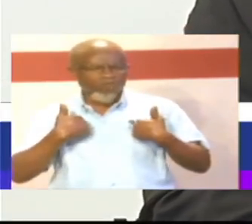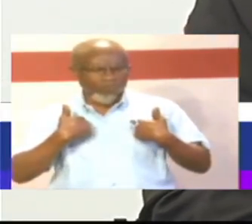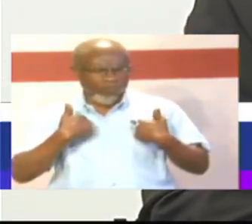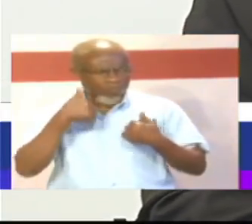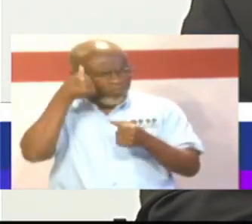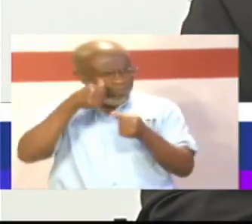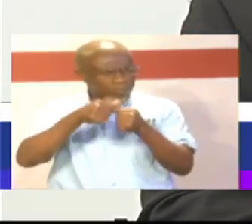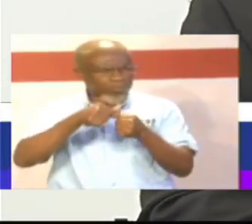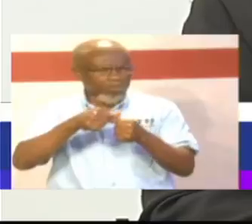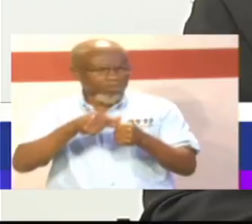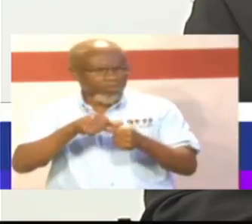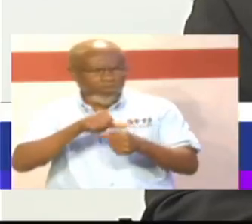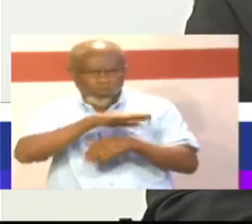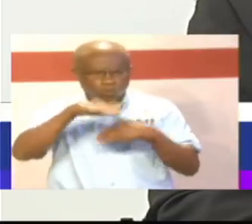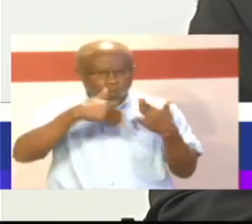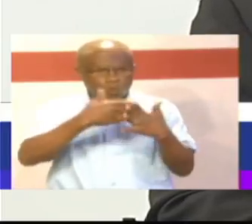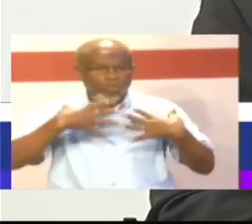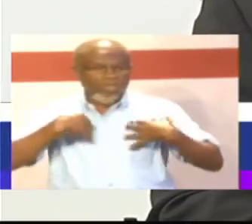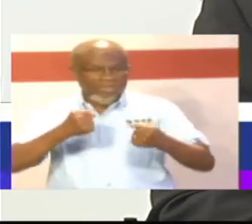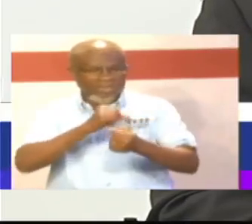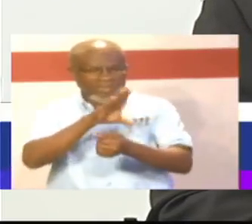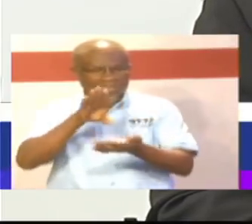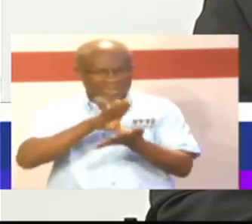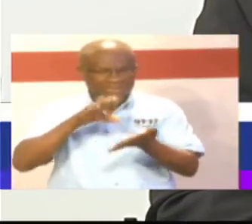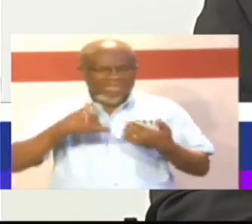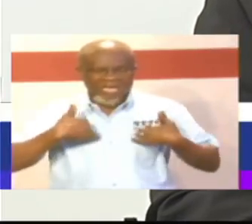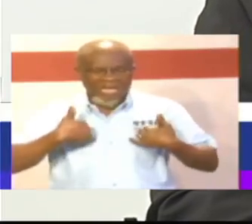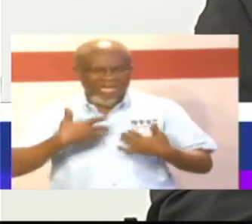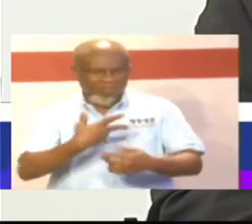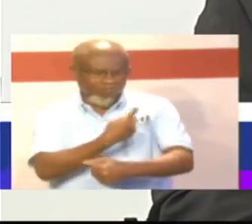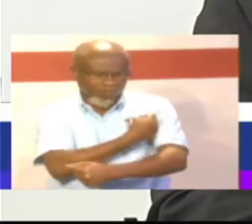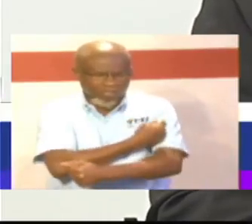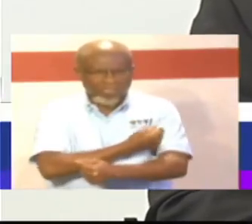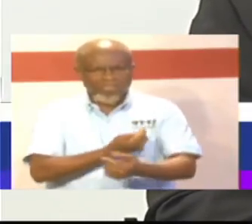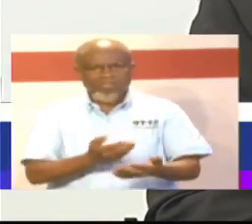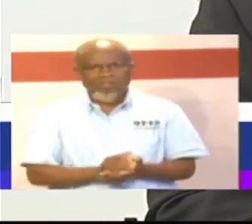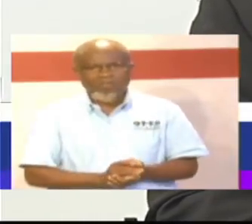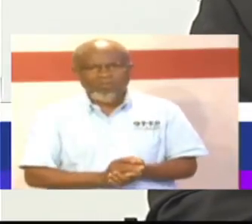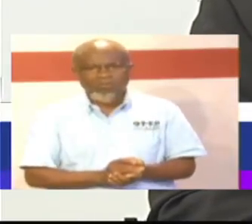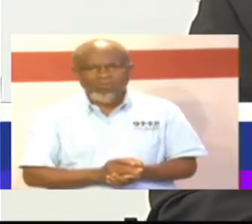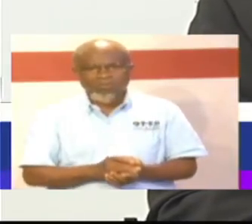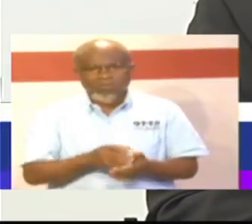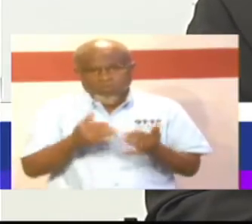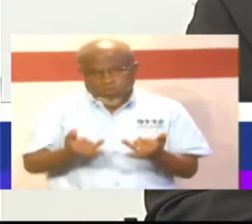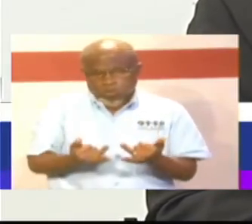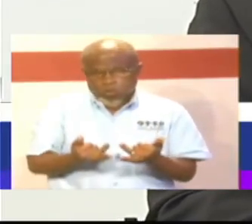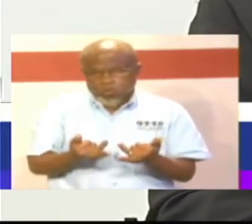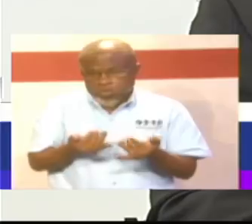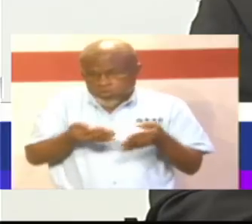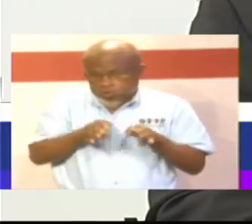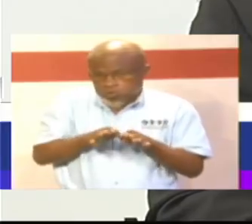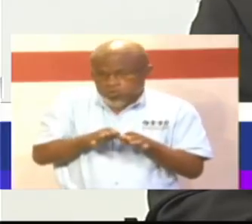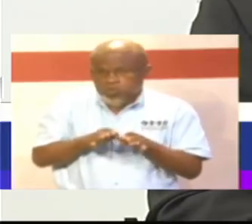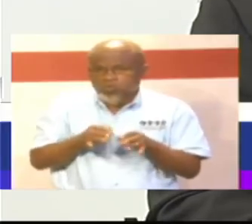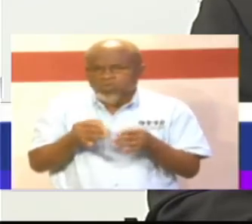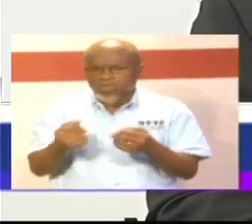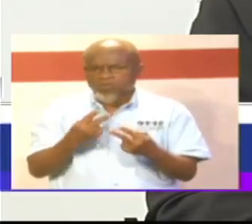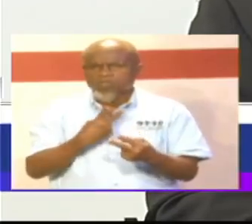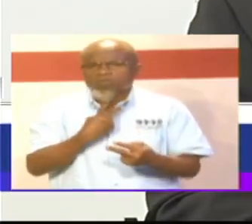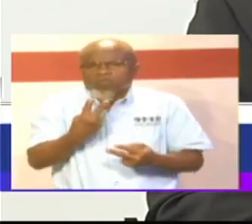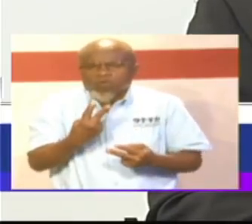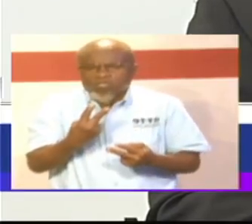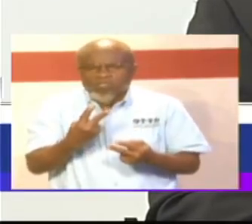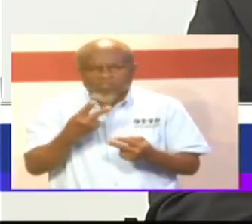still available at health centers across Trinidad and Tobago. And as we close, we leave you with another Voices for Vaccination